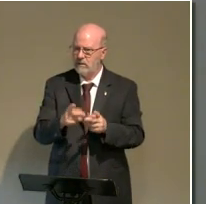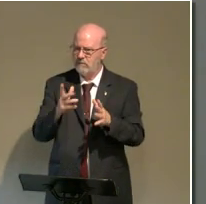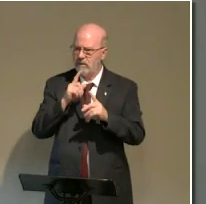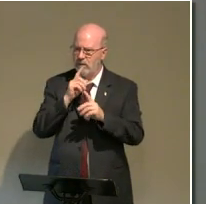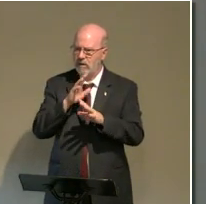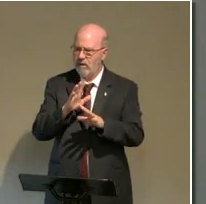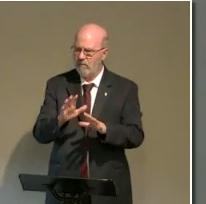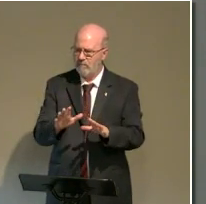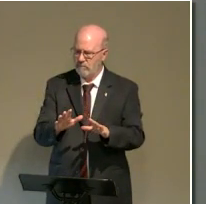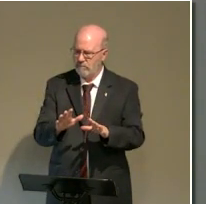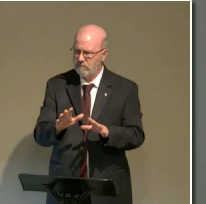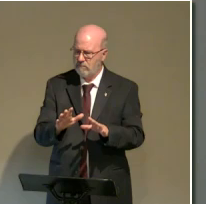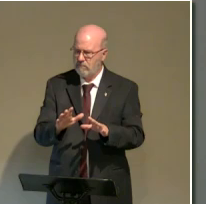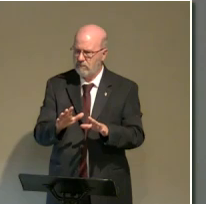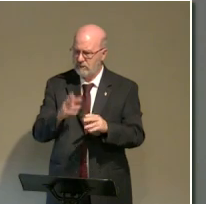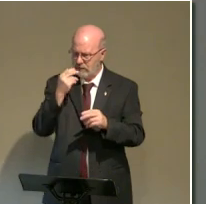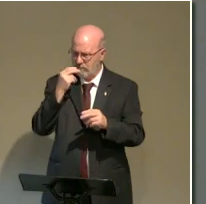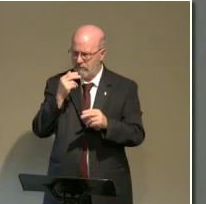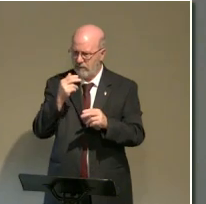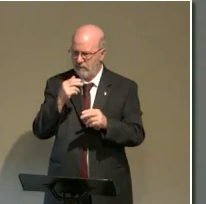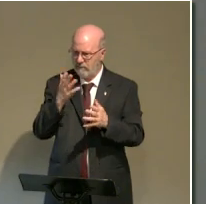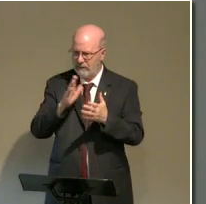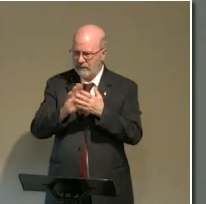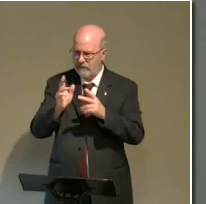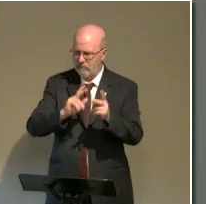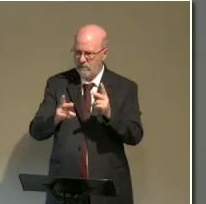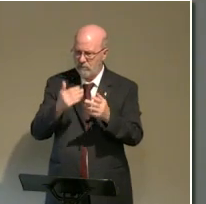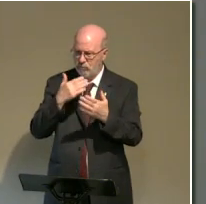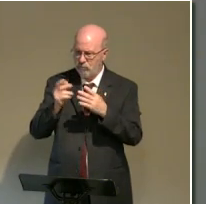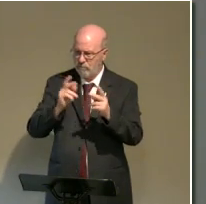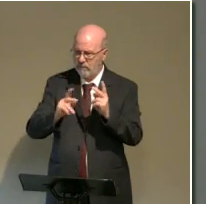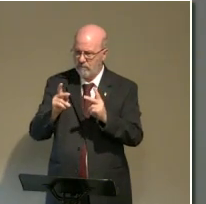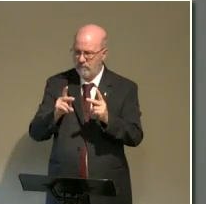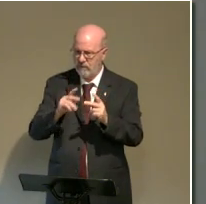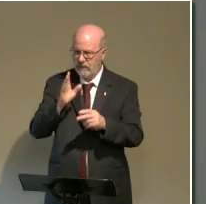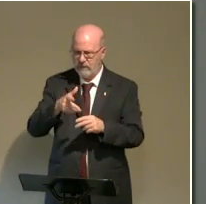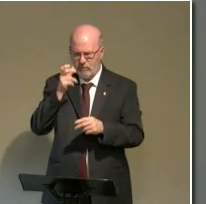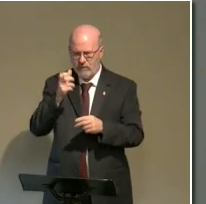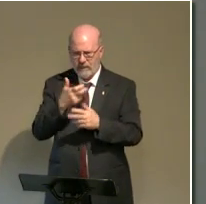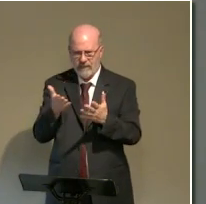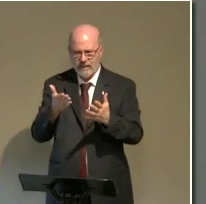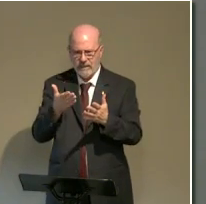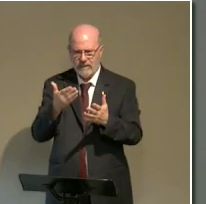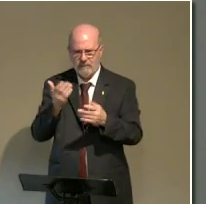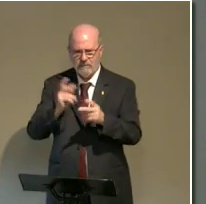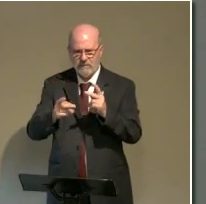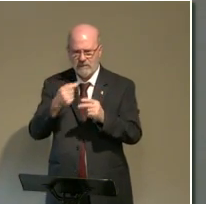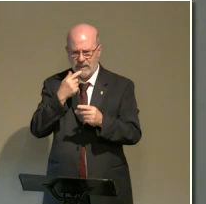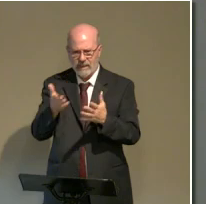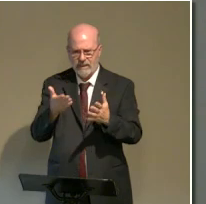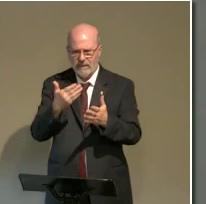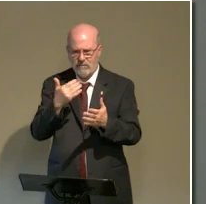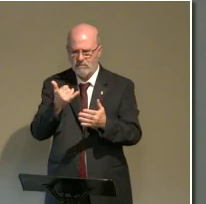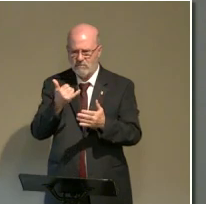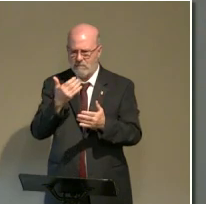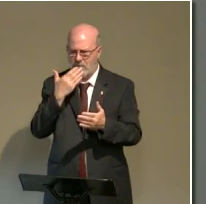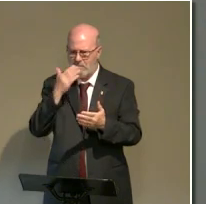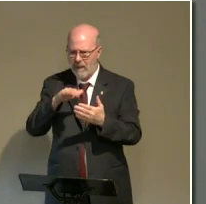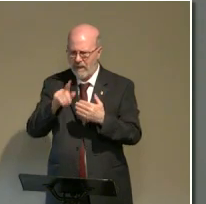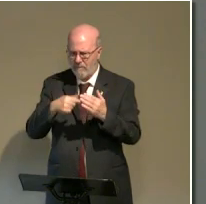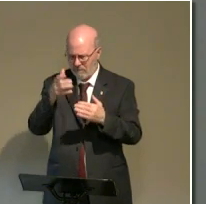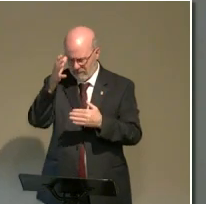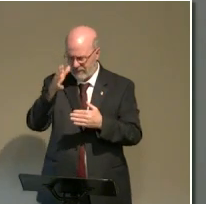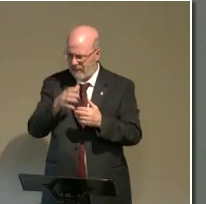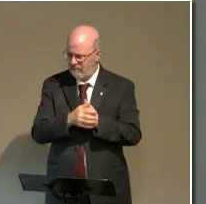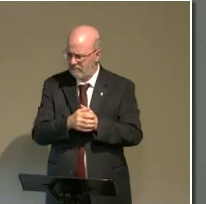calm. He's funny. He's very nice to people. He's good to people. I've never heard anybody ever say anything wrong about